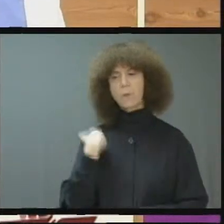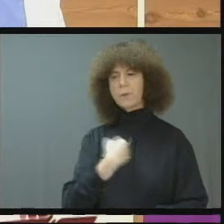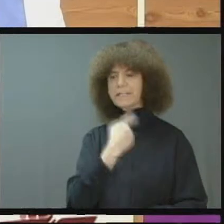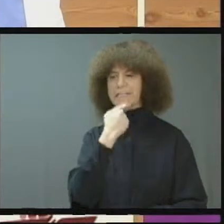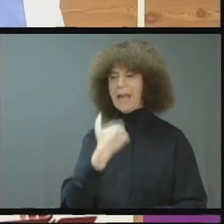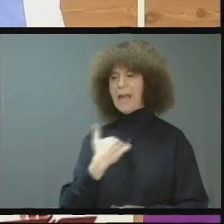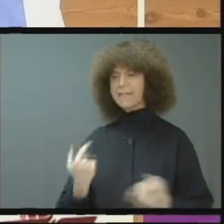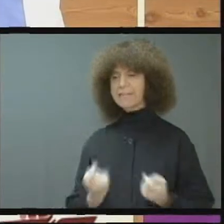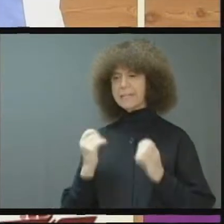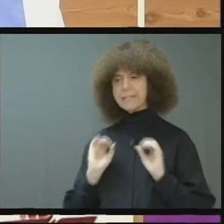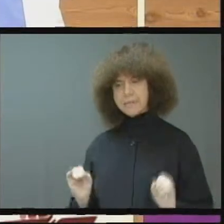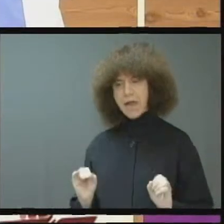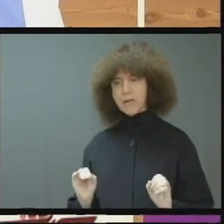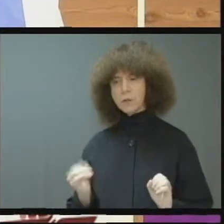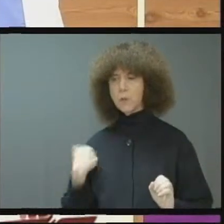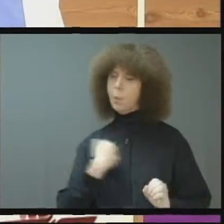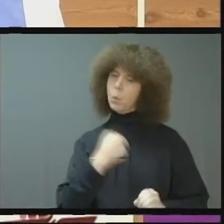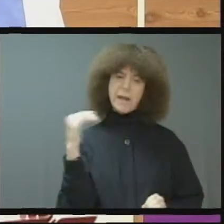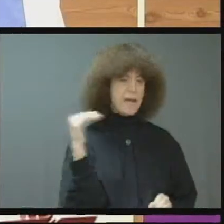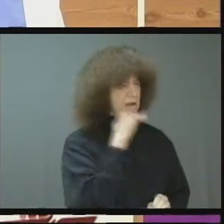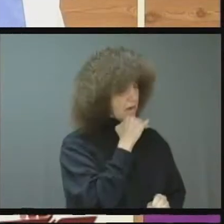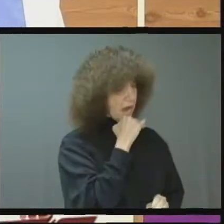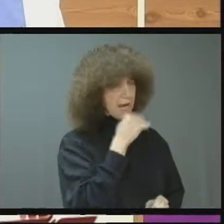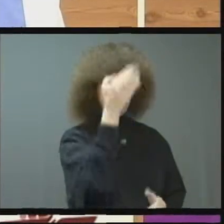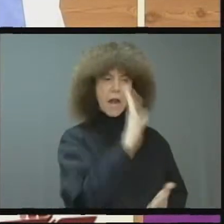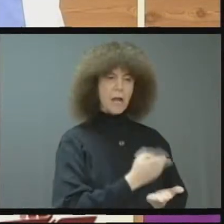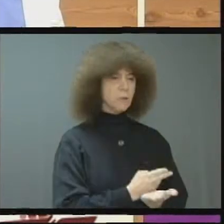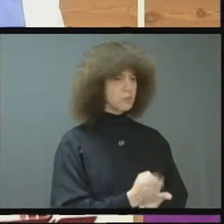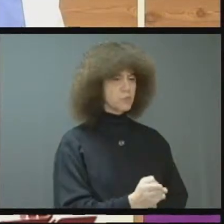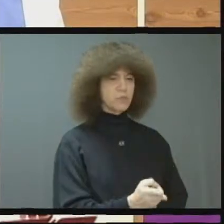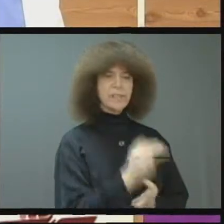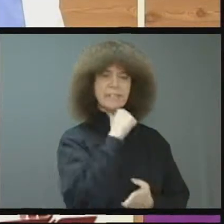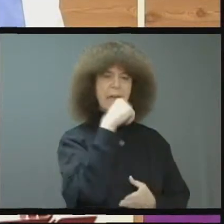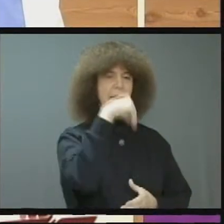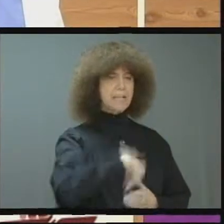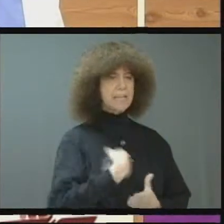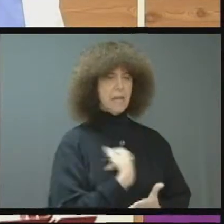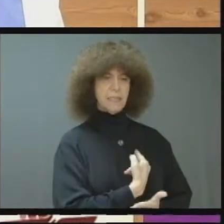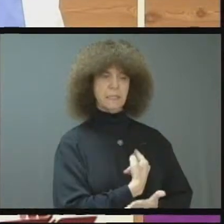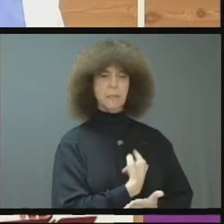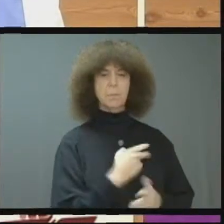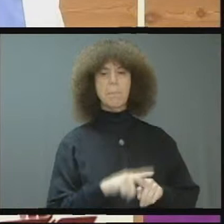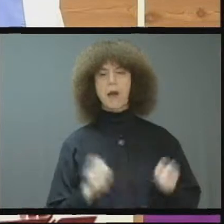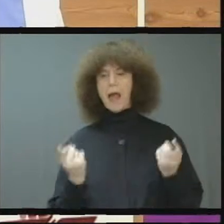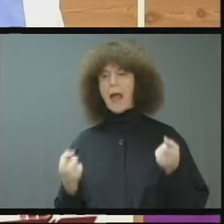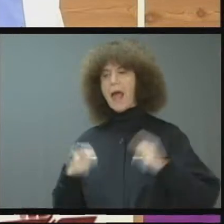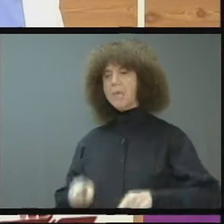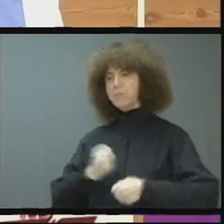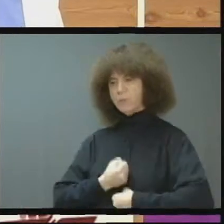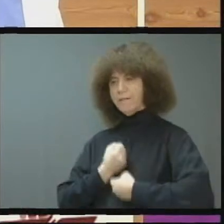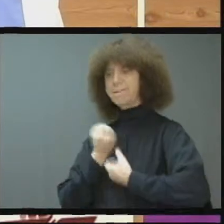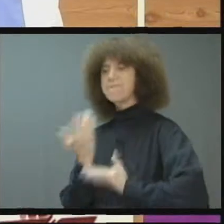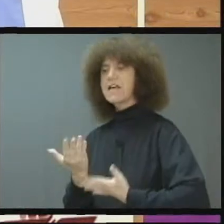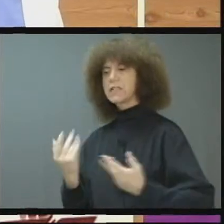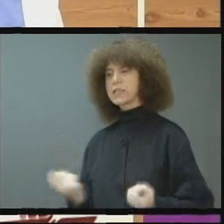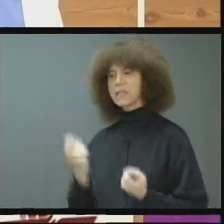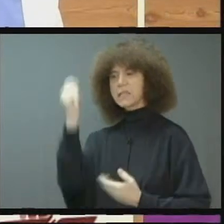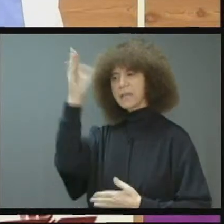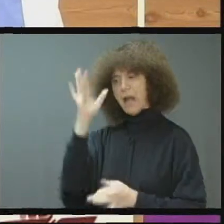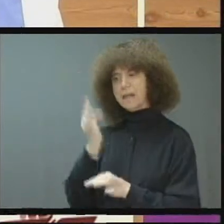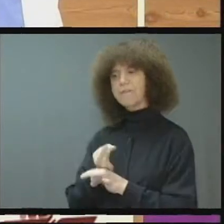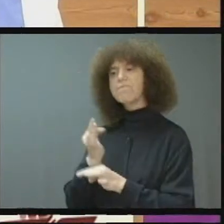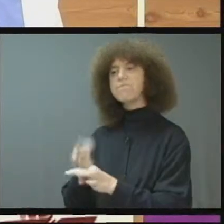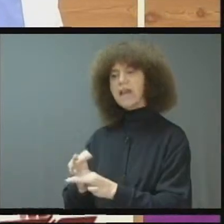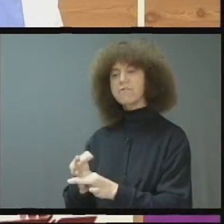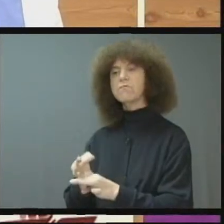we have no sin, we deceive ourselves and the truth is not in us. But if we confess our sins, God, who is faithful